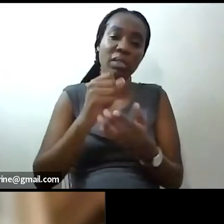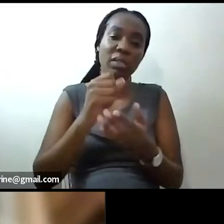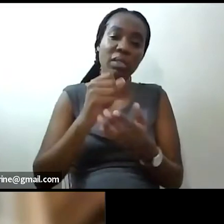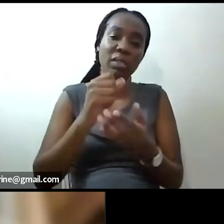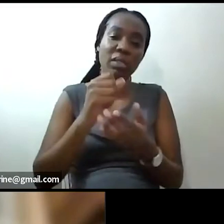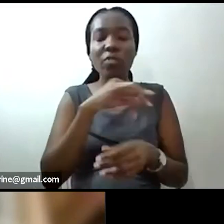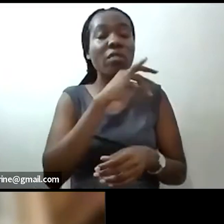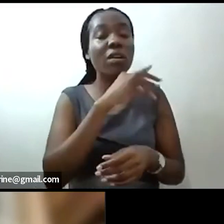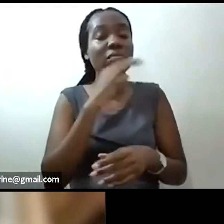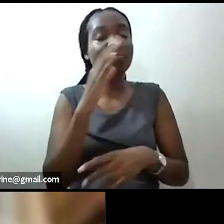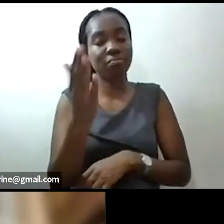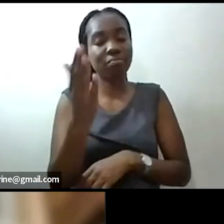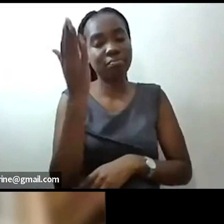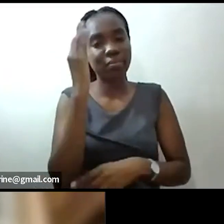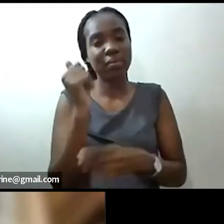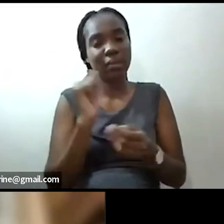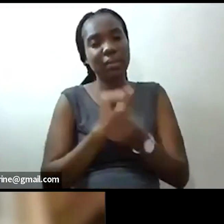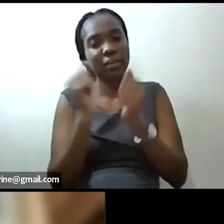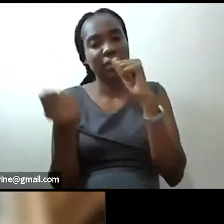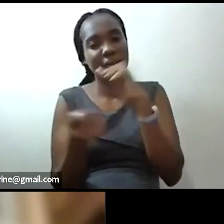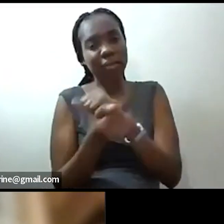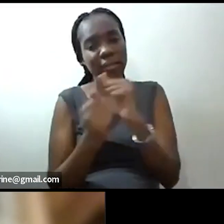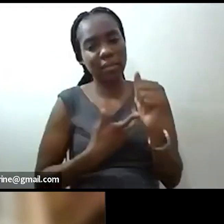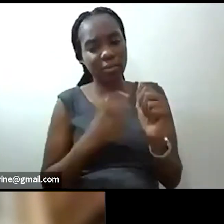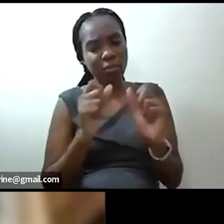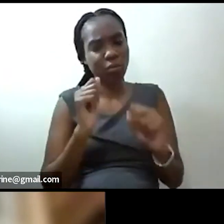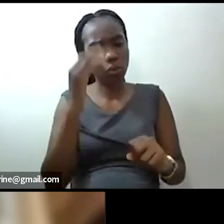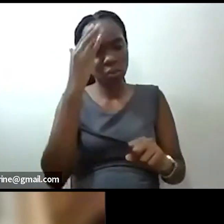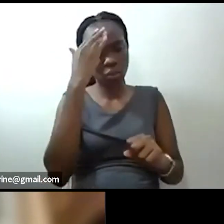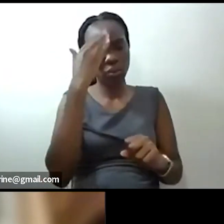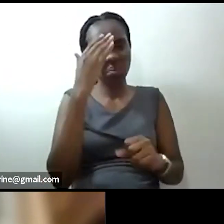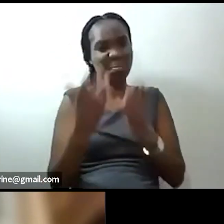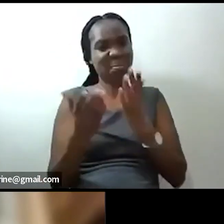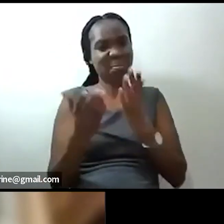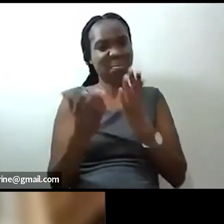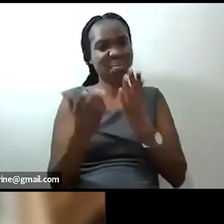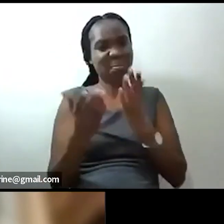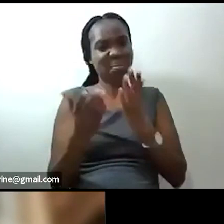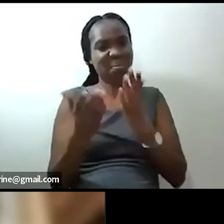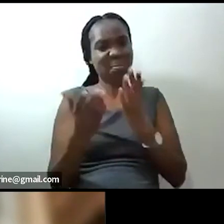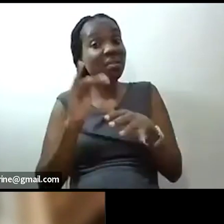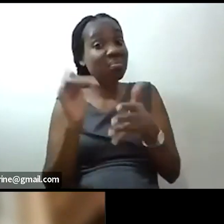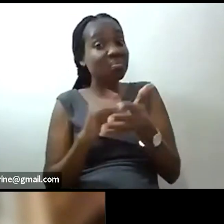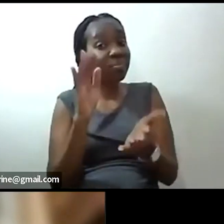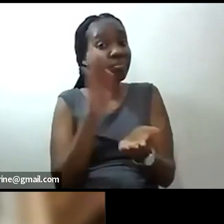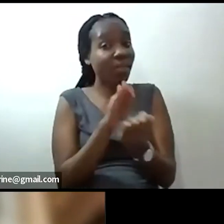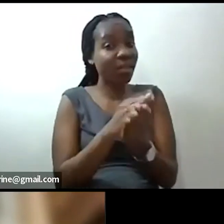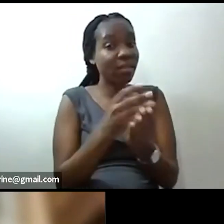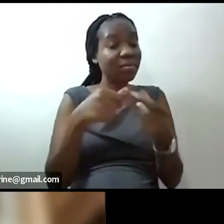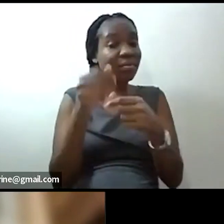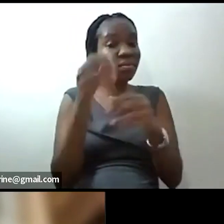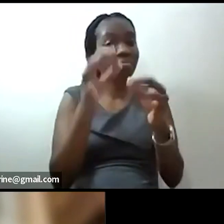them whether the Ugandan central bank was selling treasury periods during the